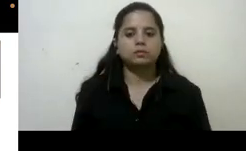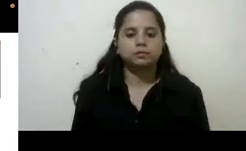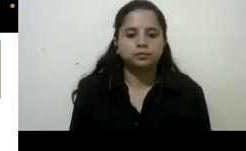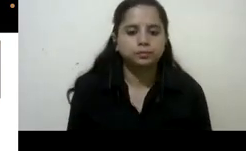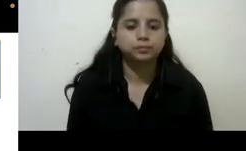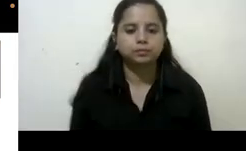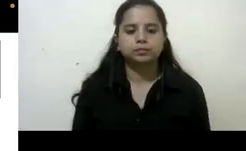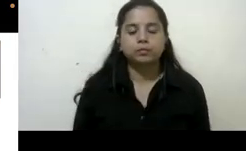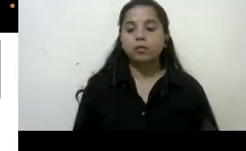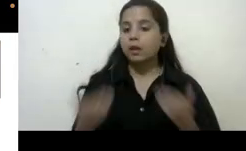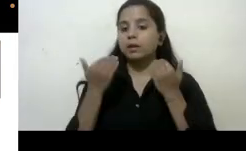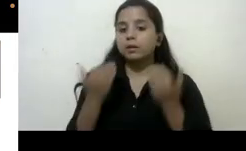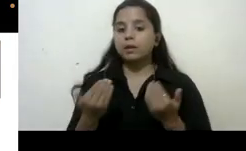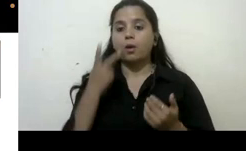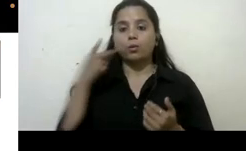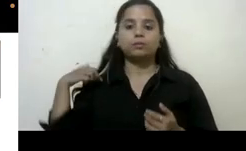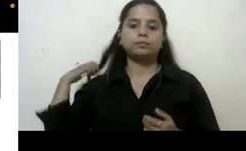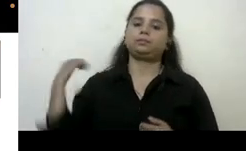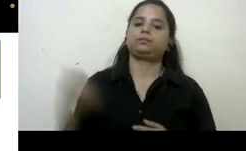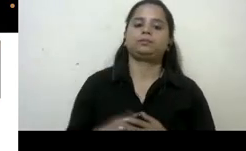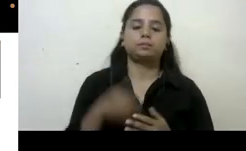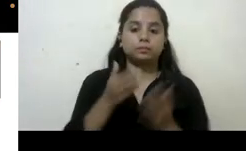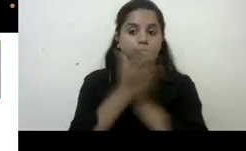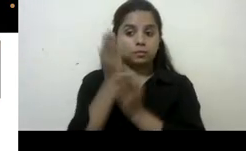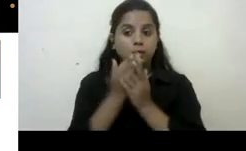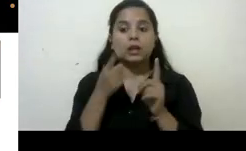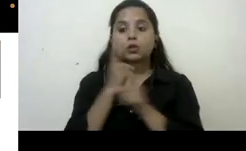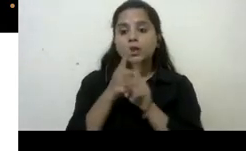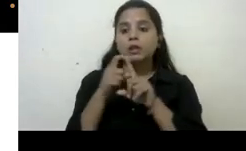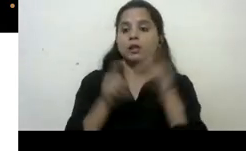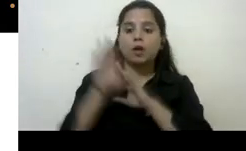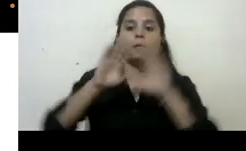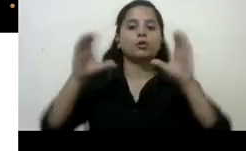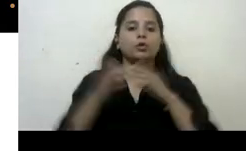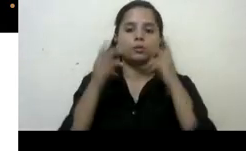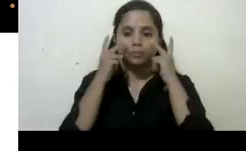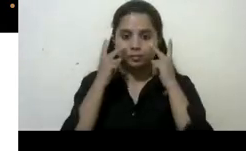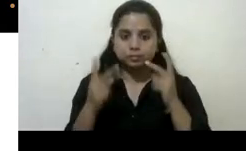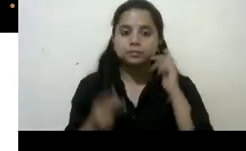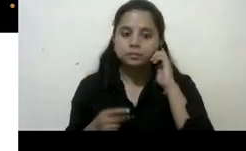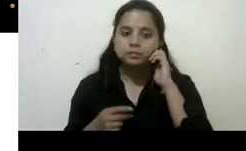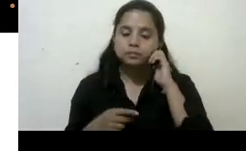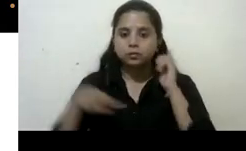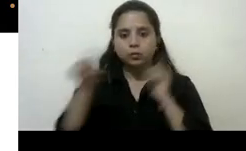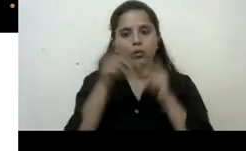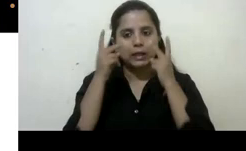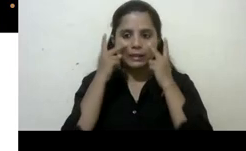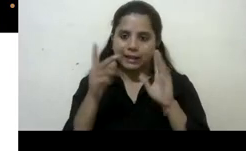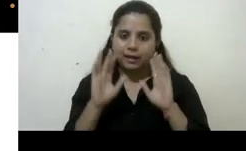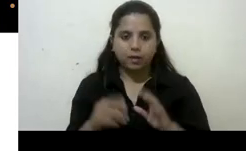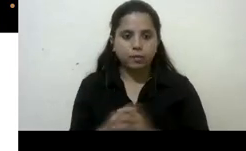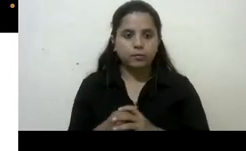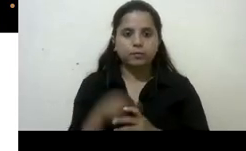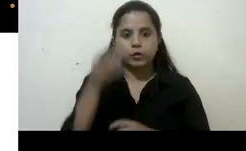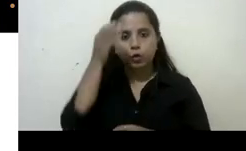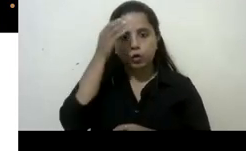Now, turning on to the types of teacher development groups. We have seen the concept of